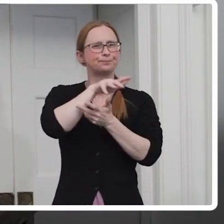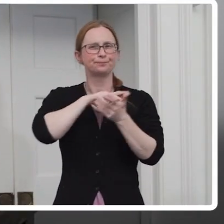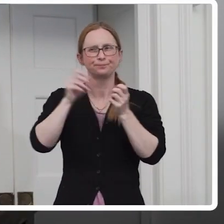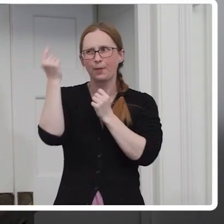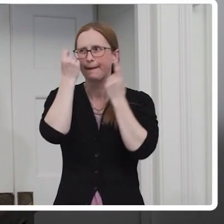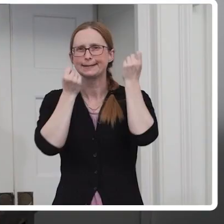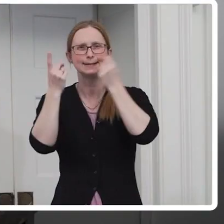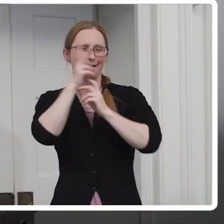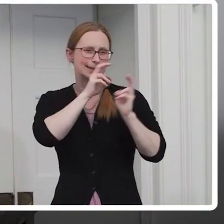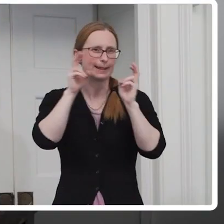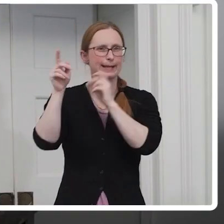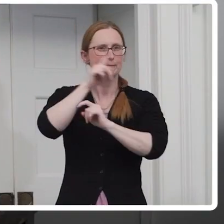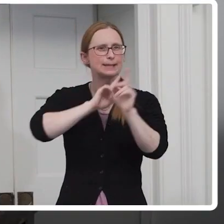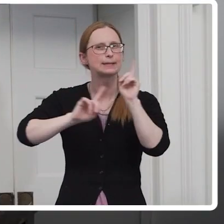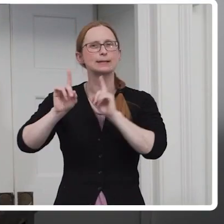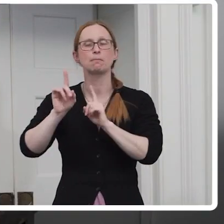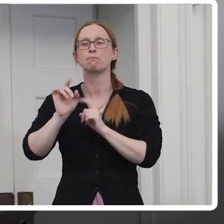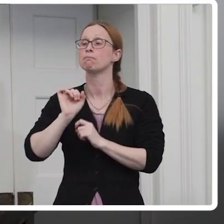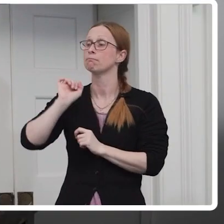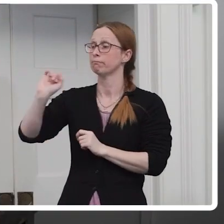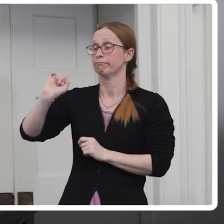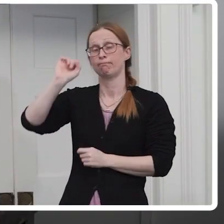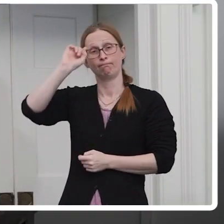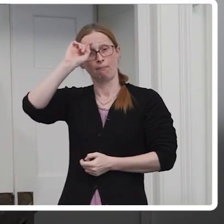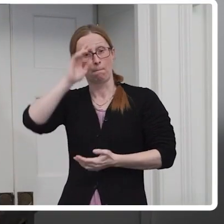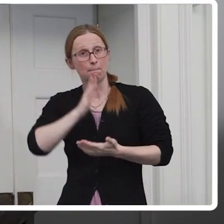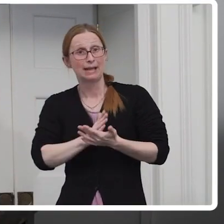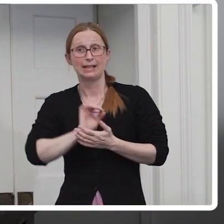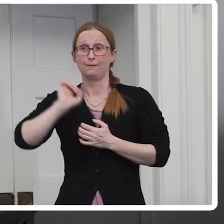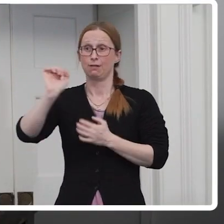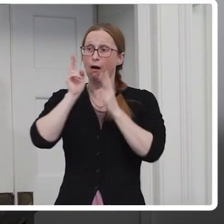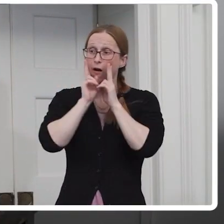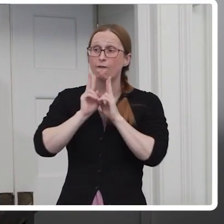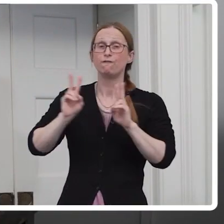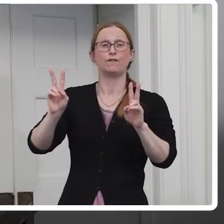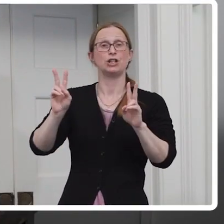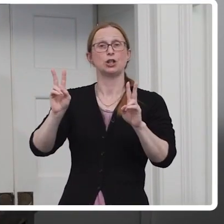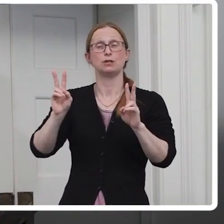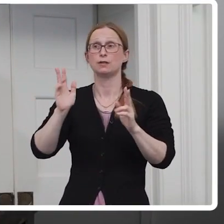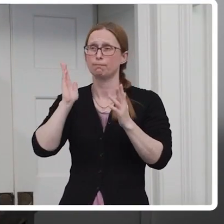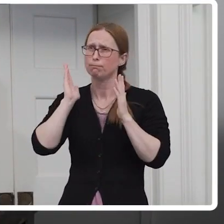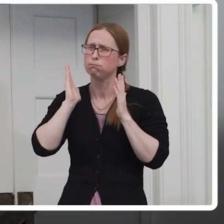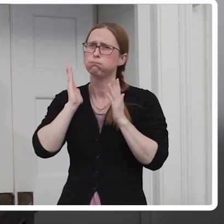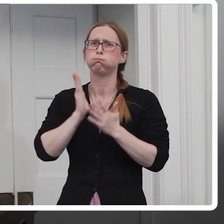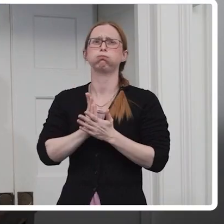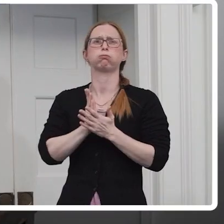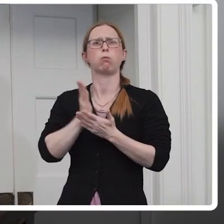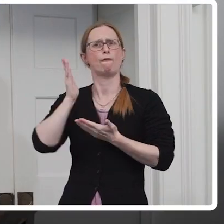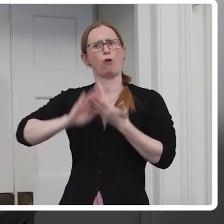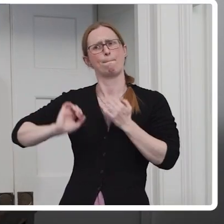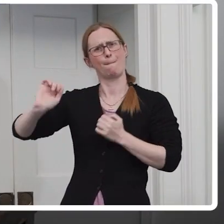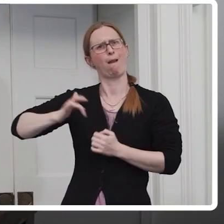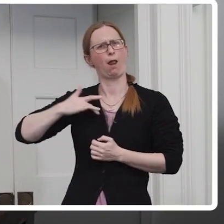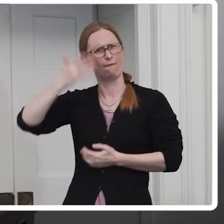interesting intermingling of ideas and themes. But her beliefs and her visions are also deeply